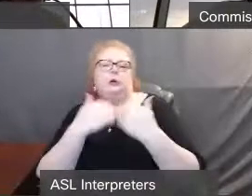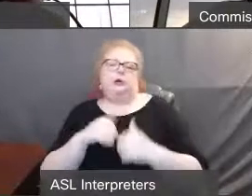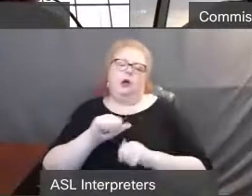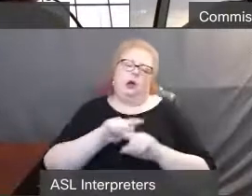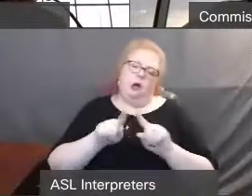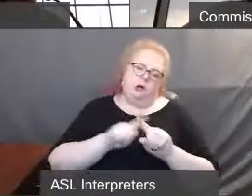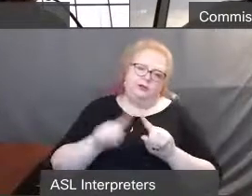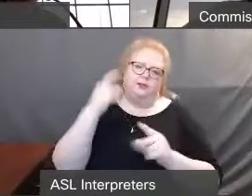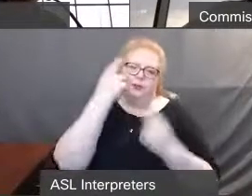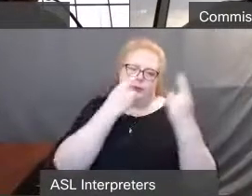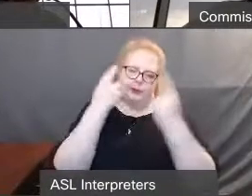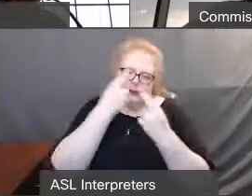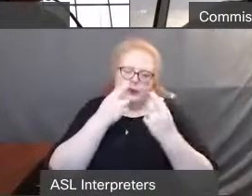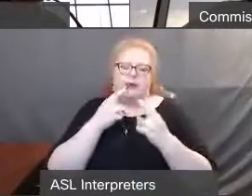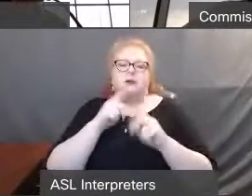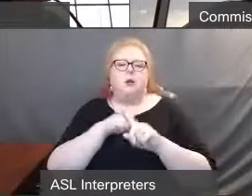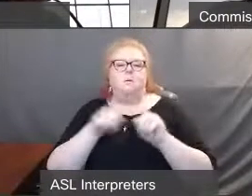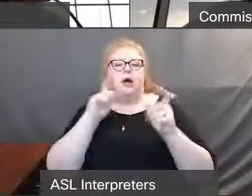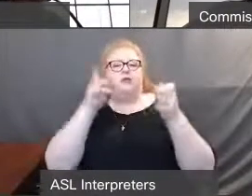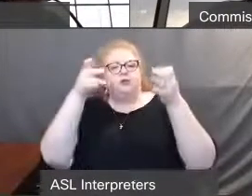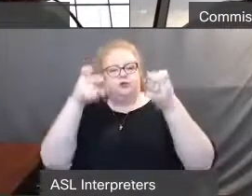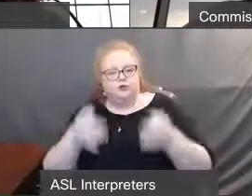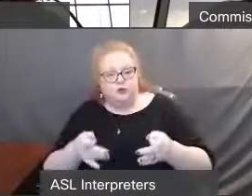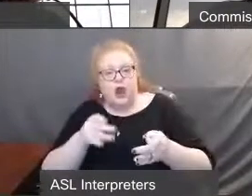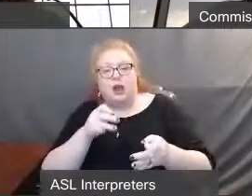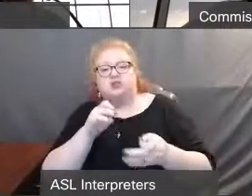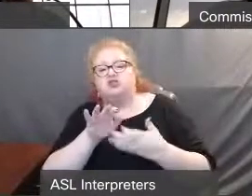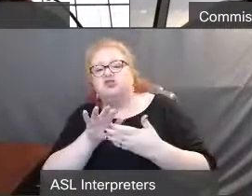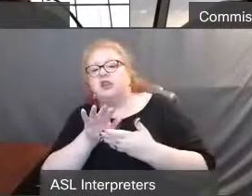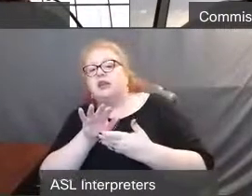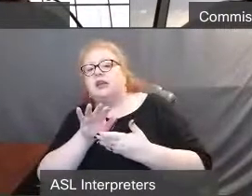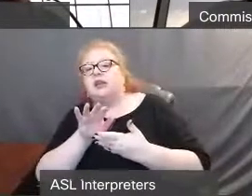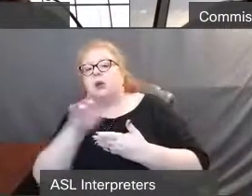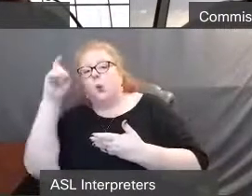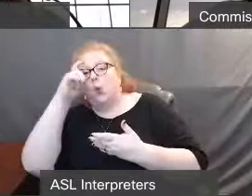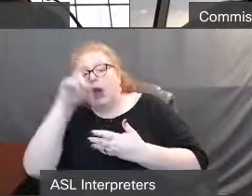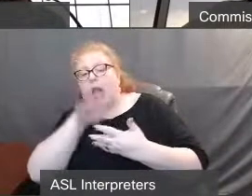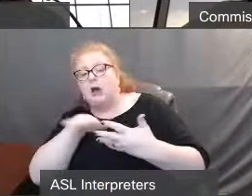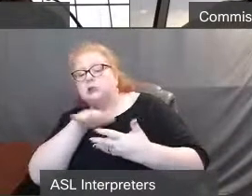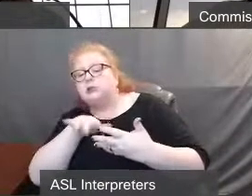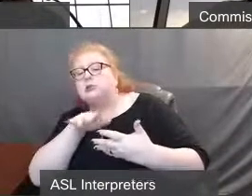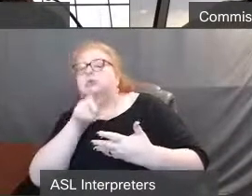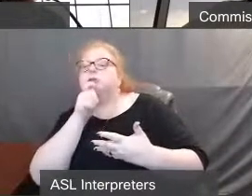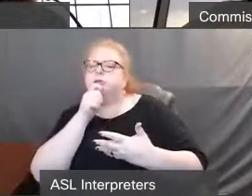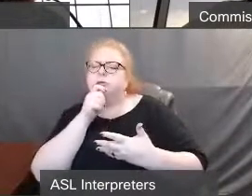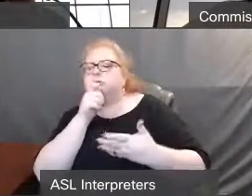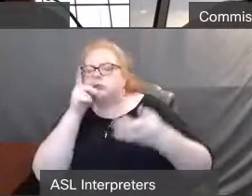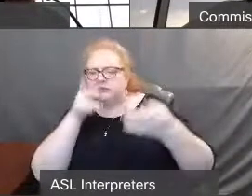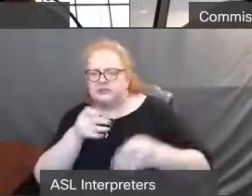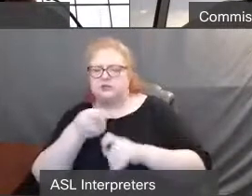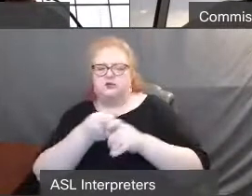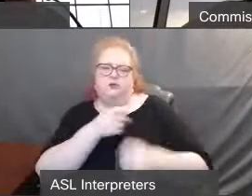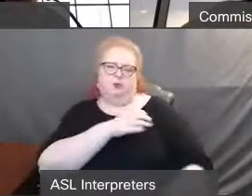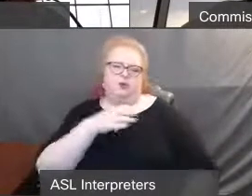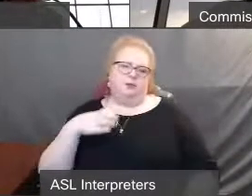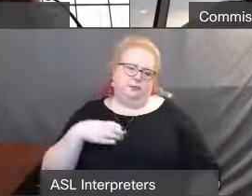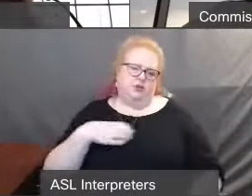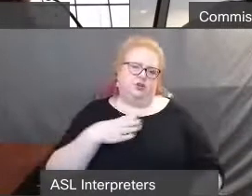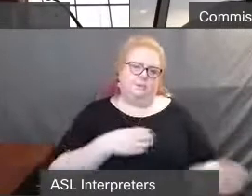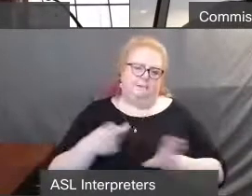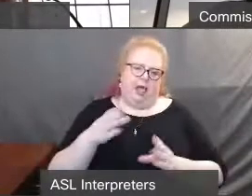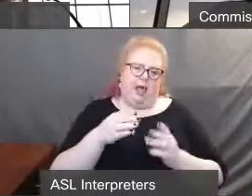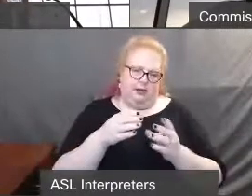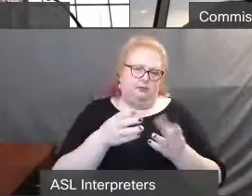the discretion of the Planning Commission. I could take any questions about that little brief history if you'd like. Otherwise,